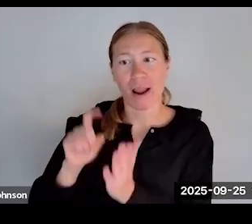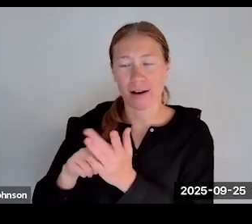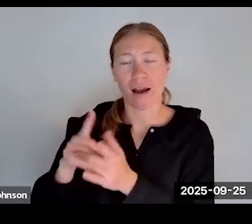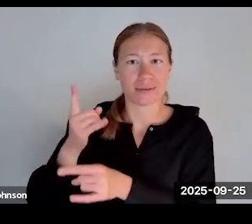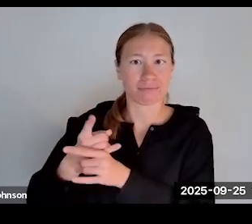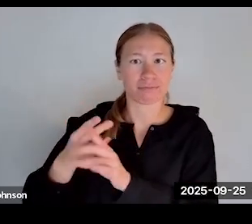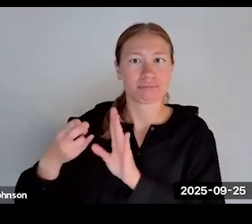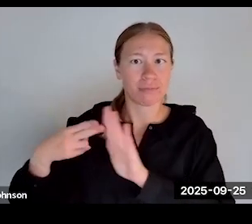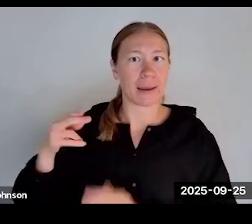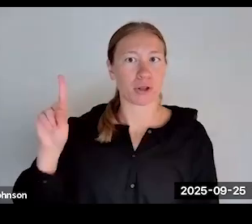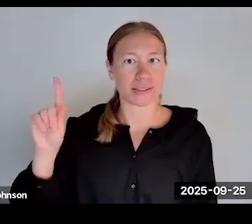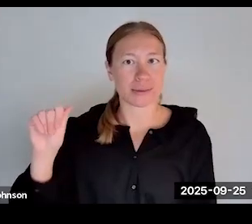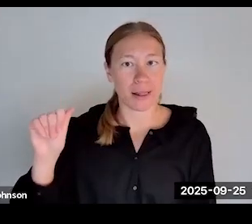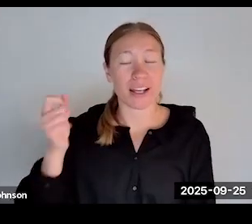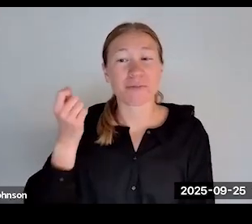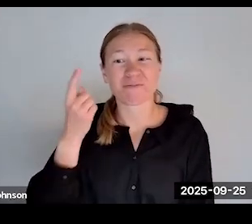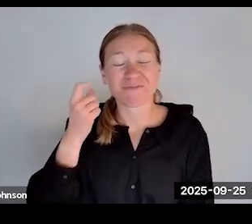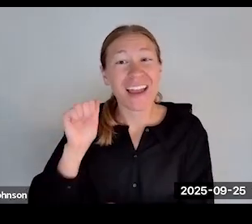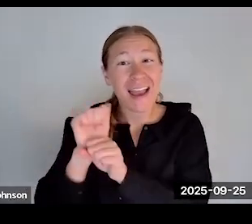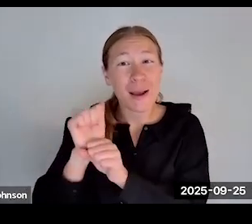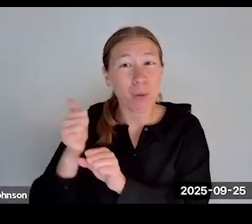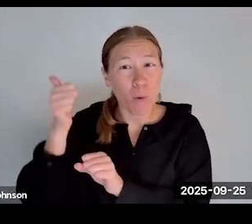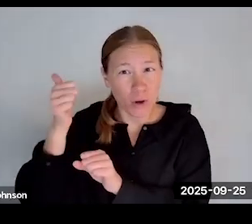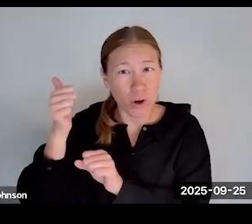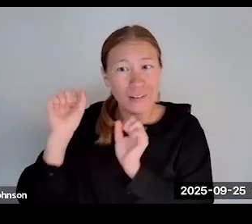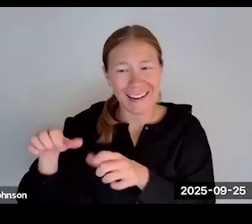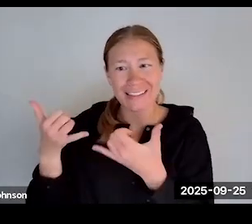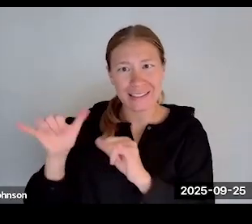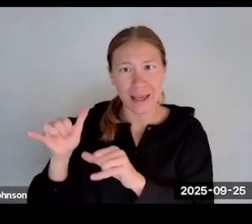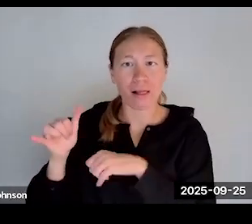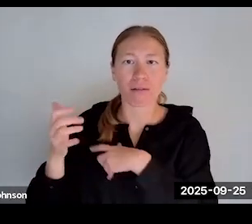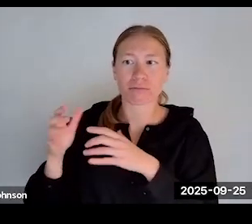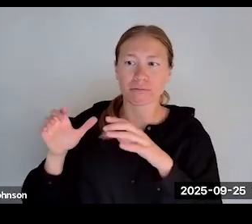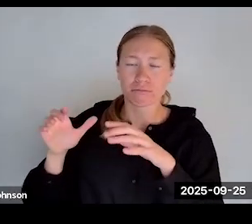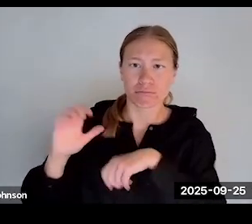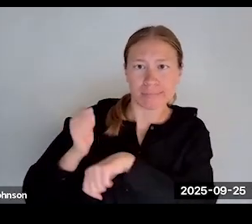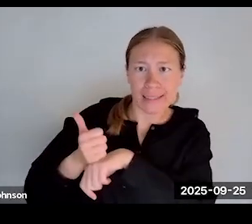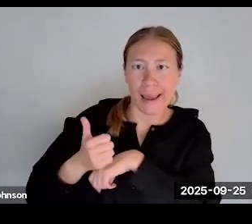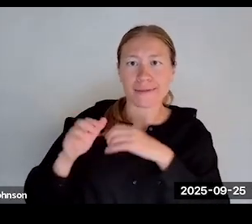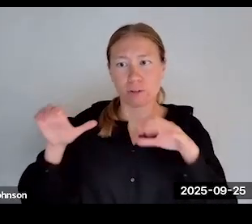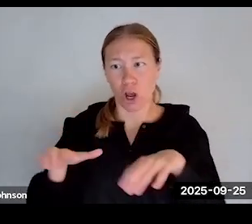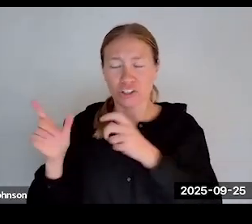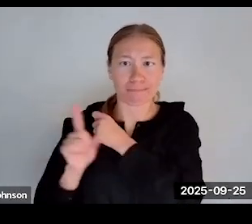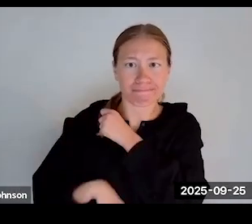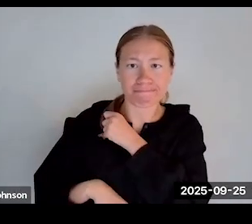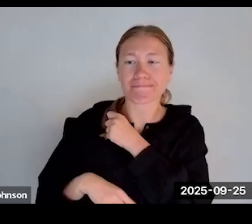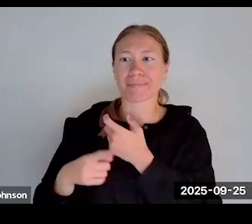as a disability, though employers can still enforce conduct and performance standards. For substance use